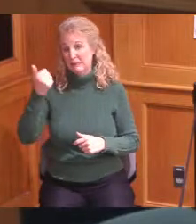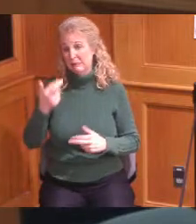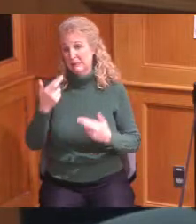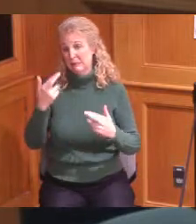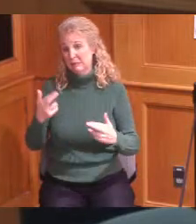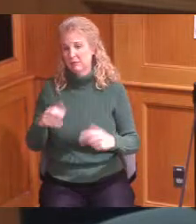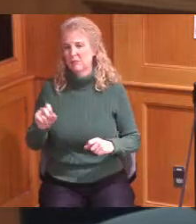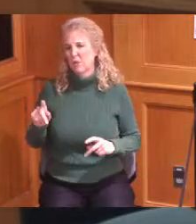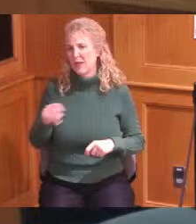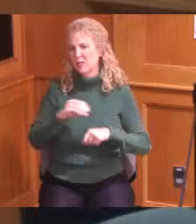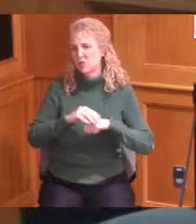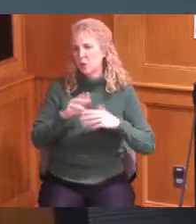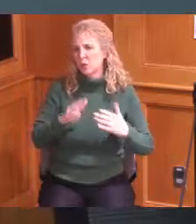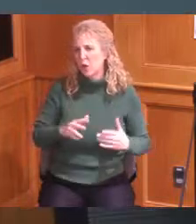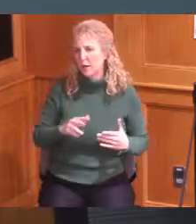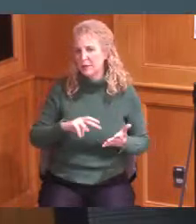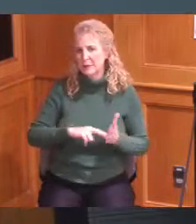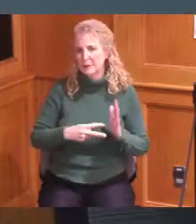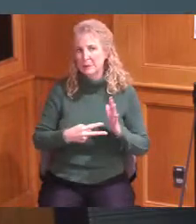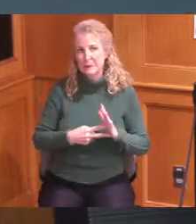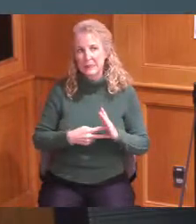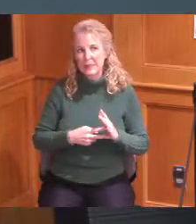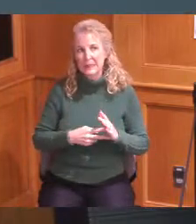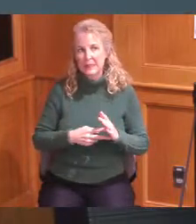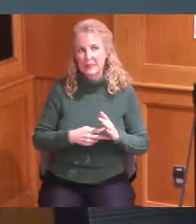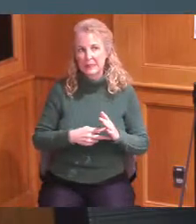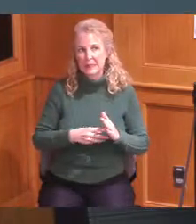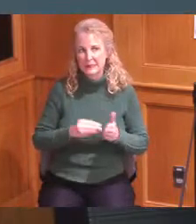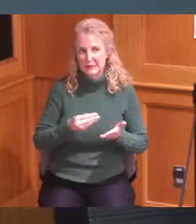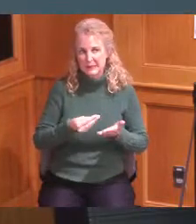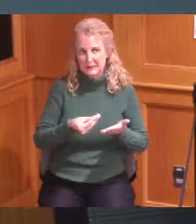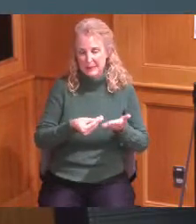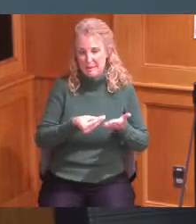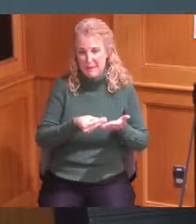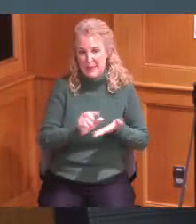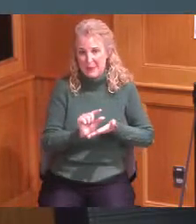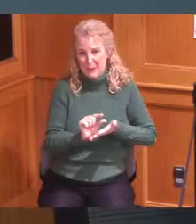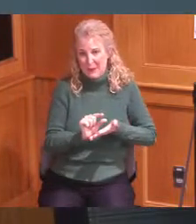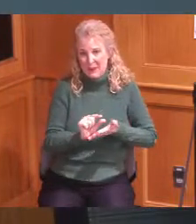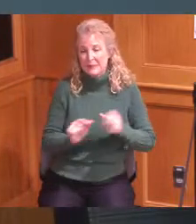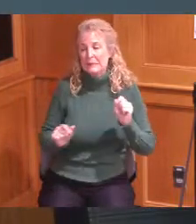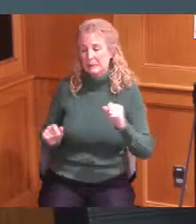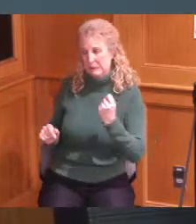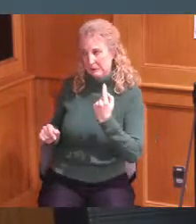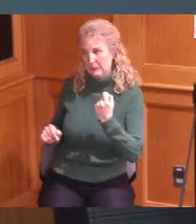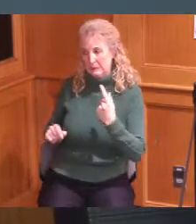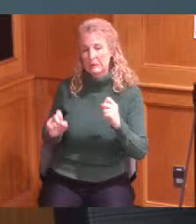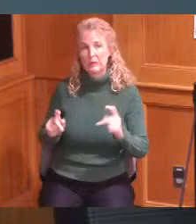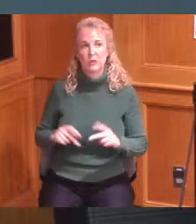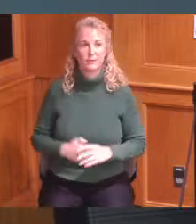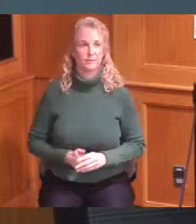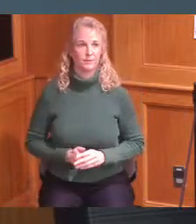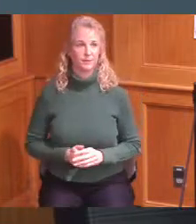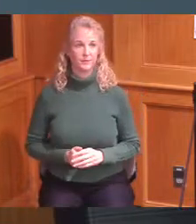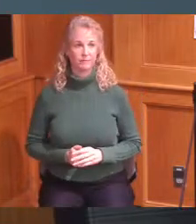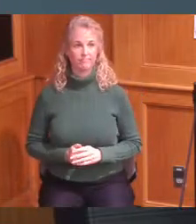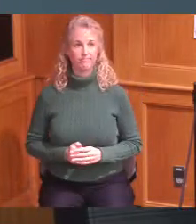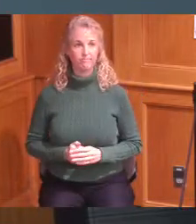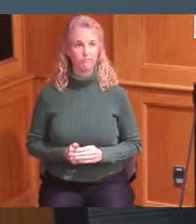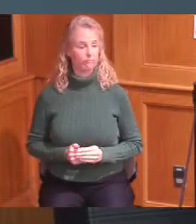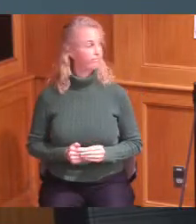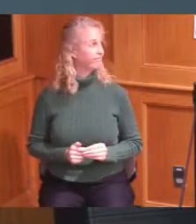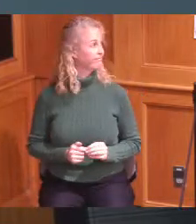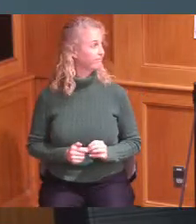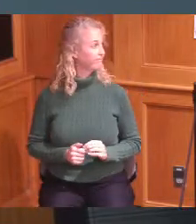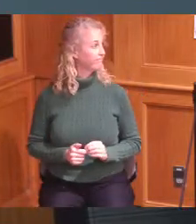so when you look at a consultant, it's just a small little portion of what we're even talking about. So if we can get a better picture, that'll